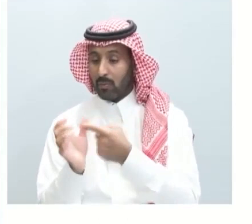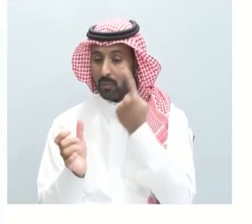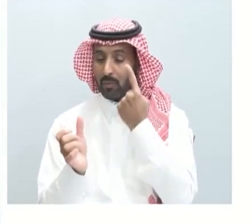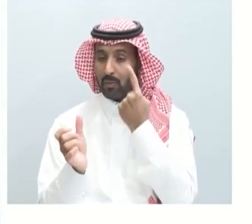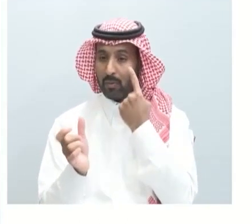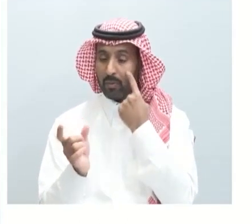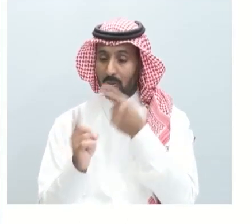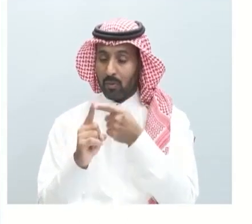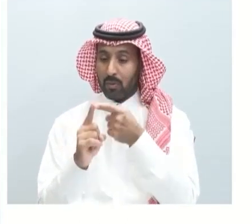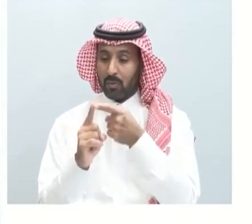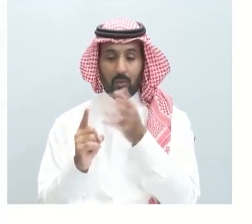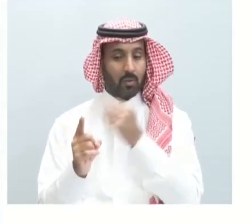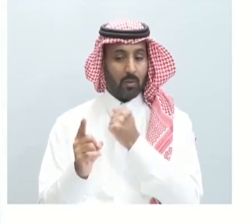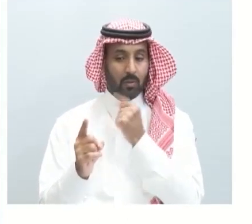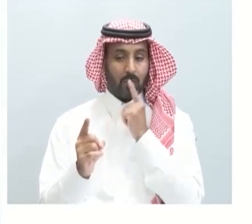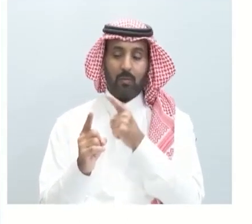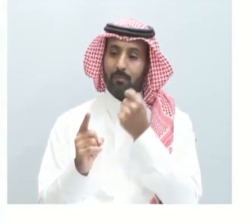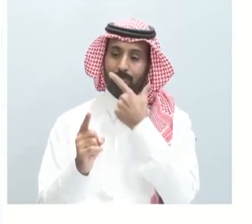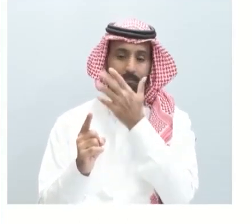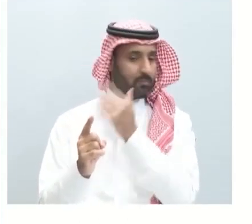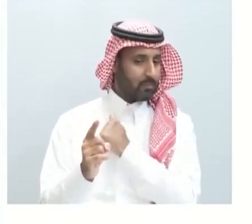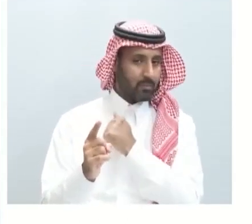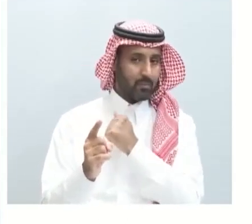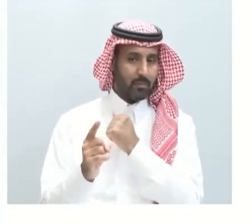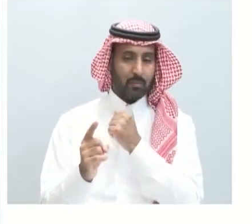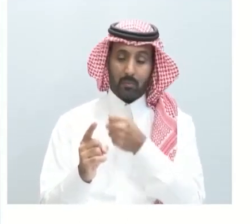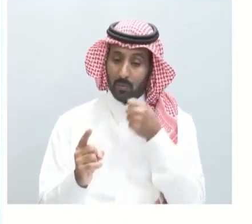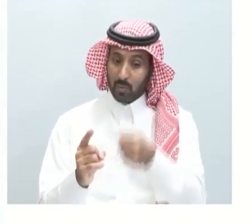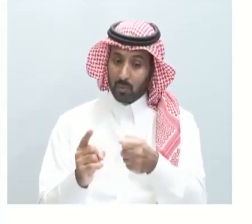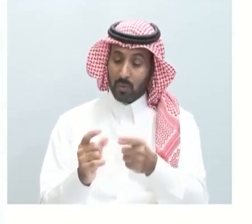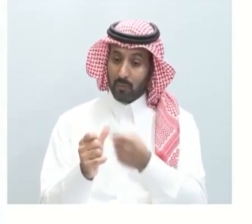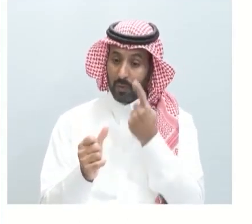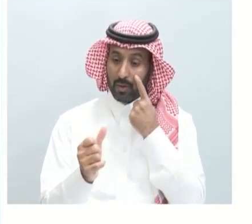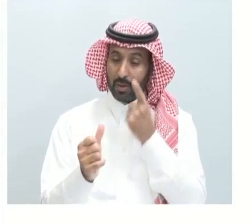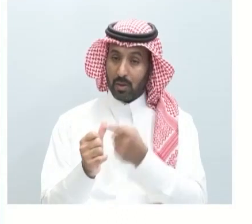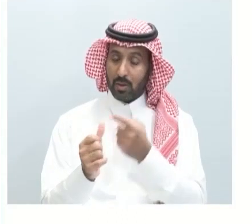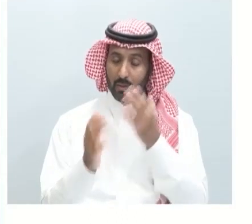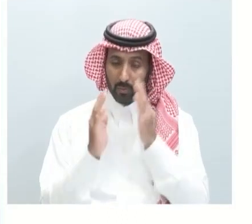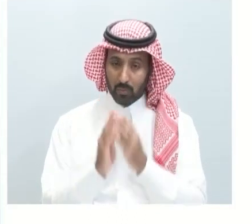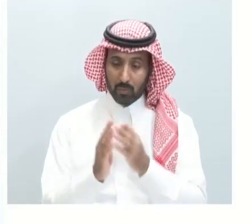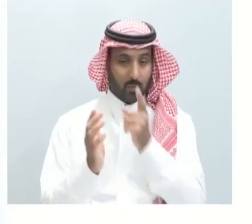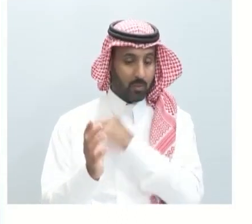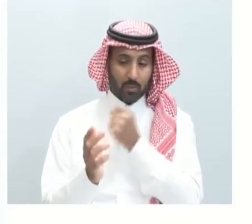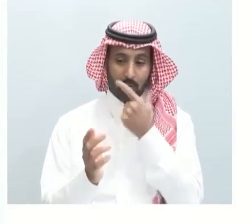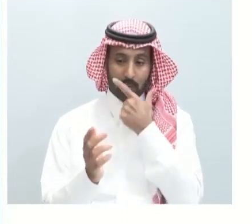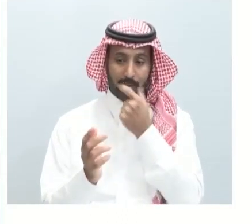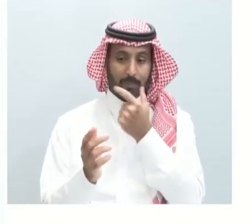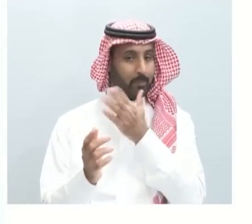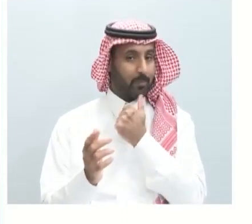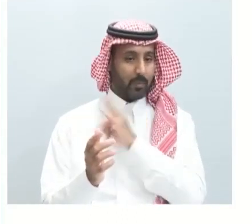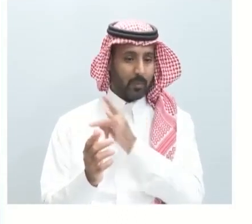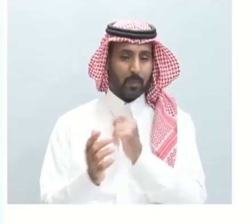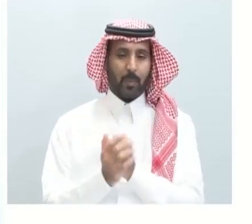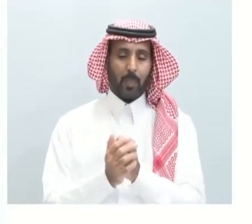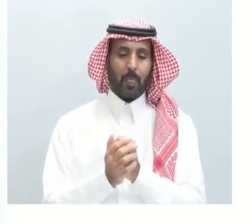first time they generally do not smile when they meet someone for the first for the first time they do not